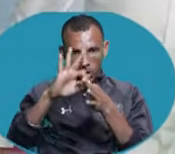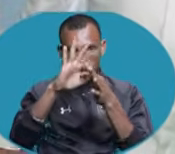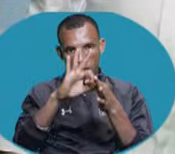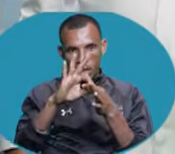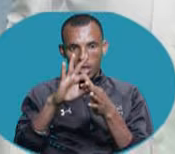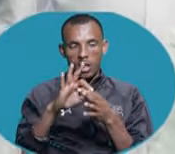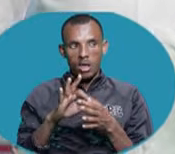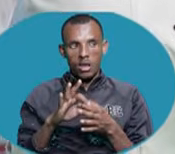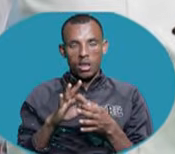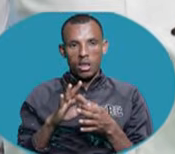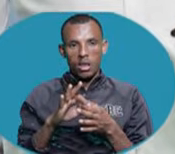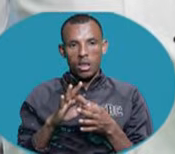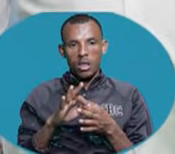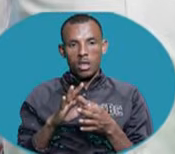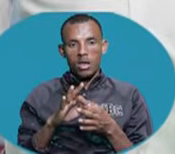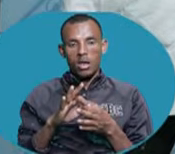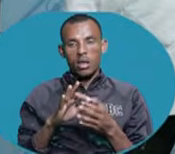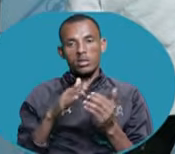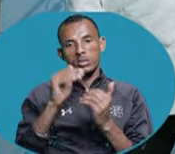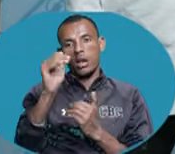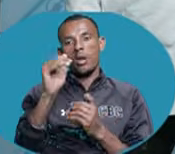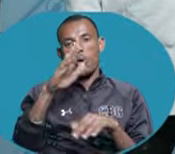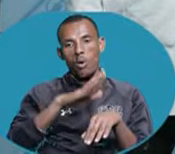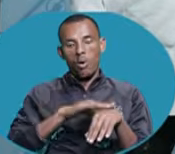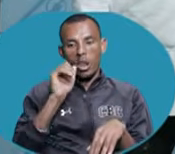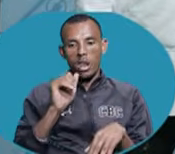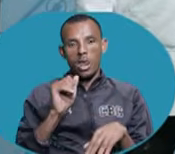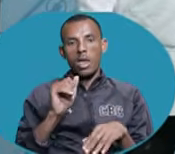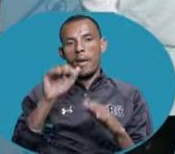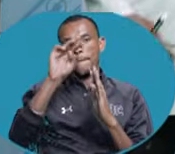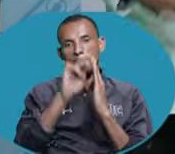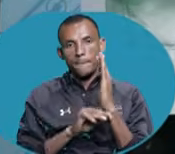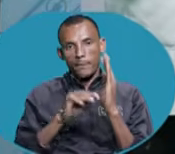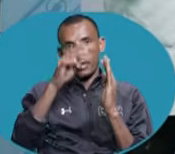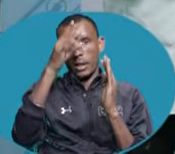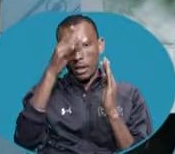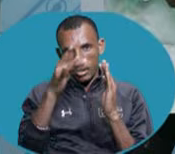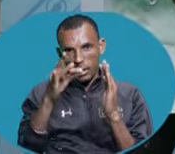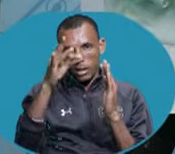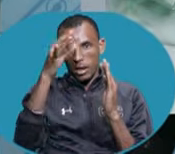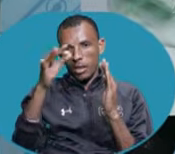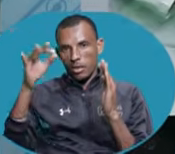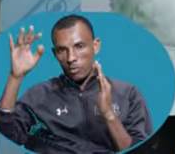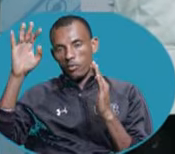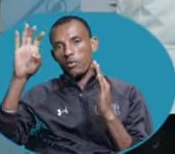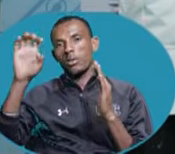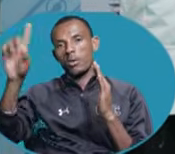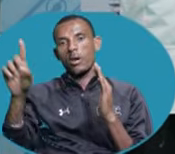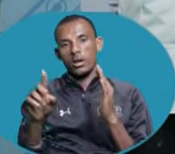Then on May, the end of Second World War in Europe, it was known